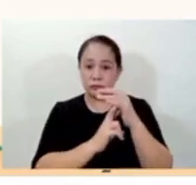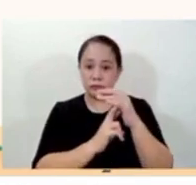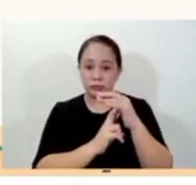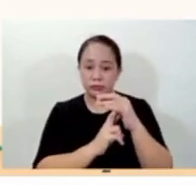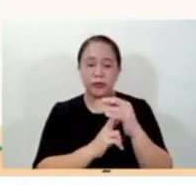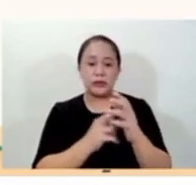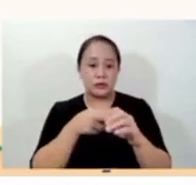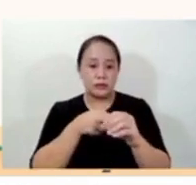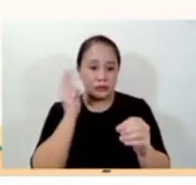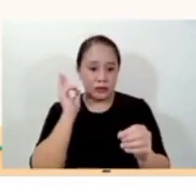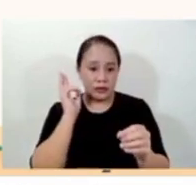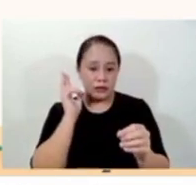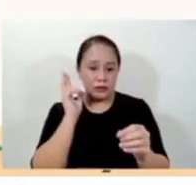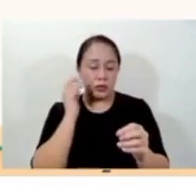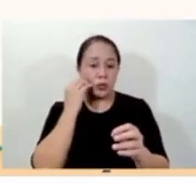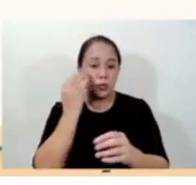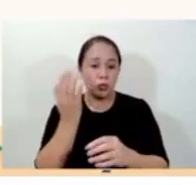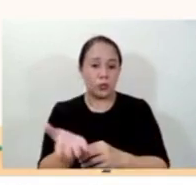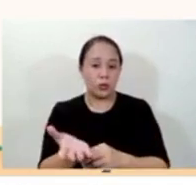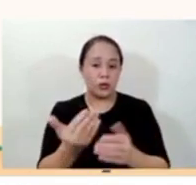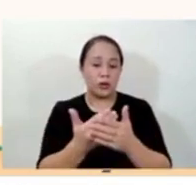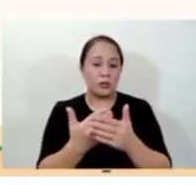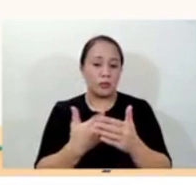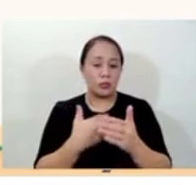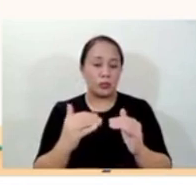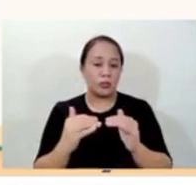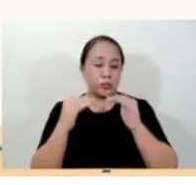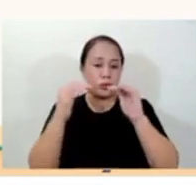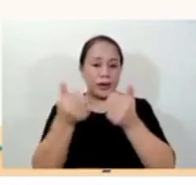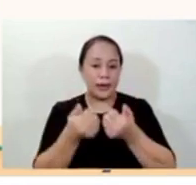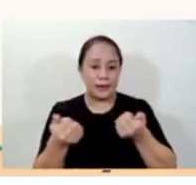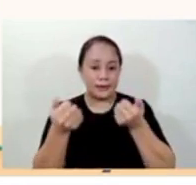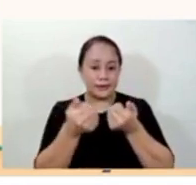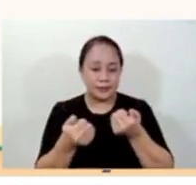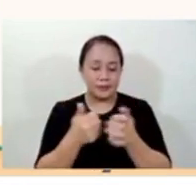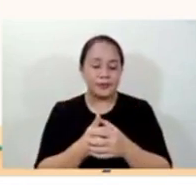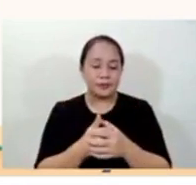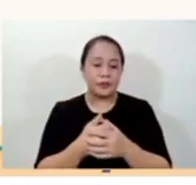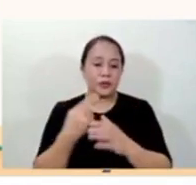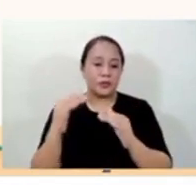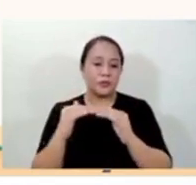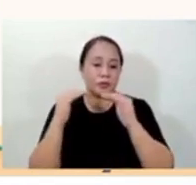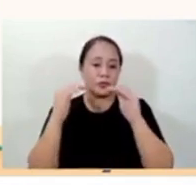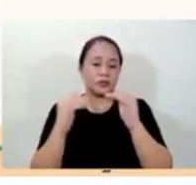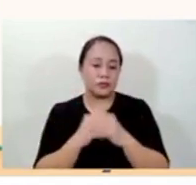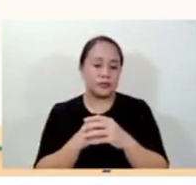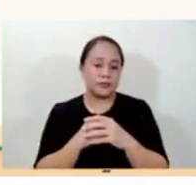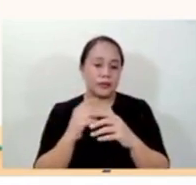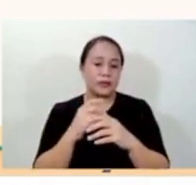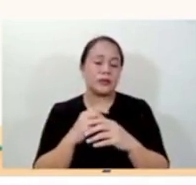resign, or die before a higher item can be available for promotion. And